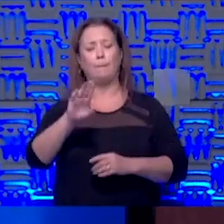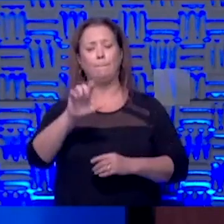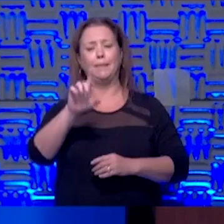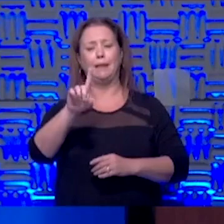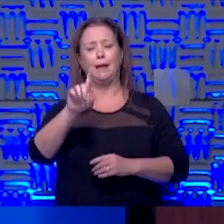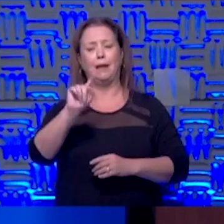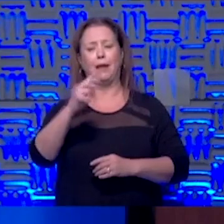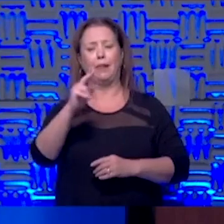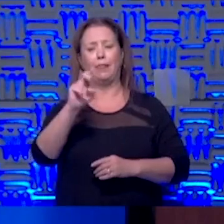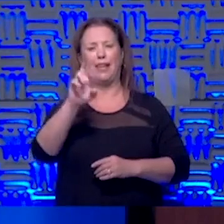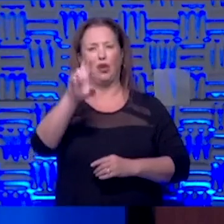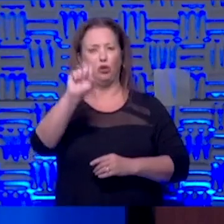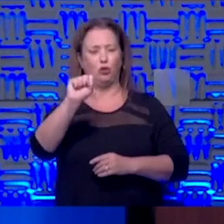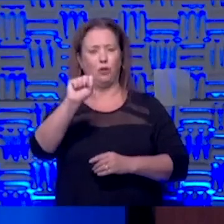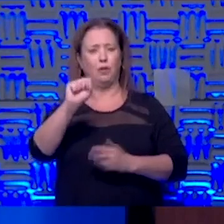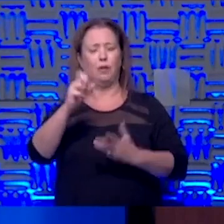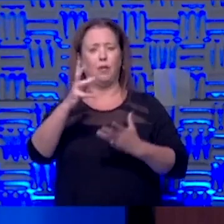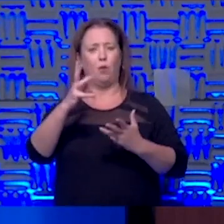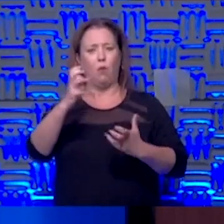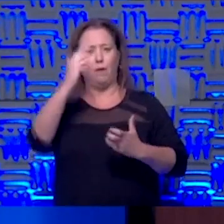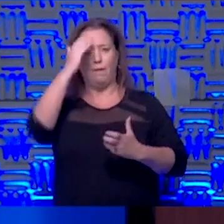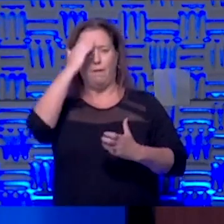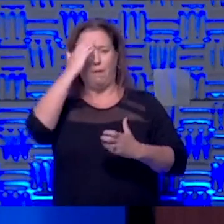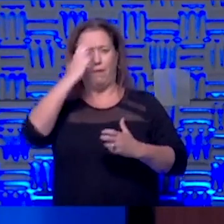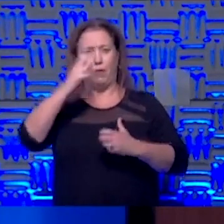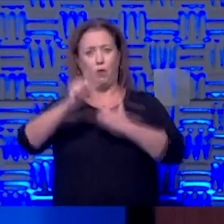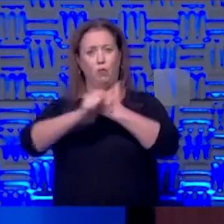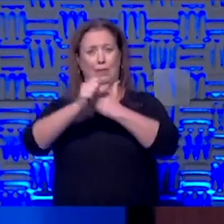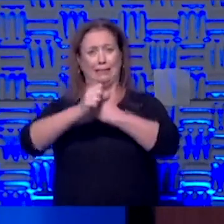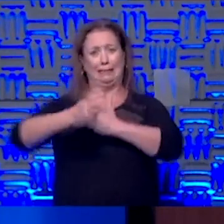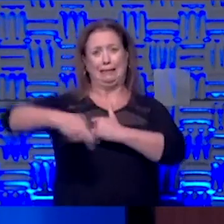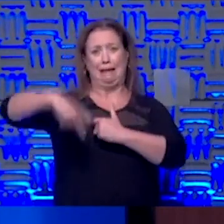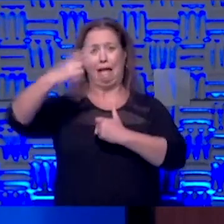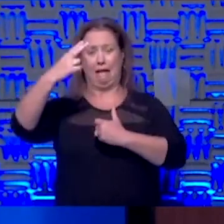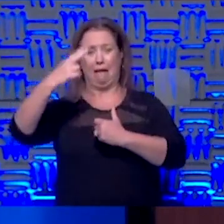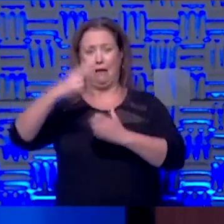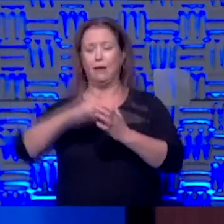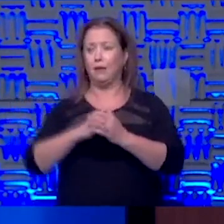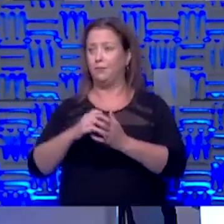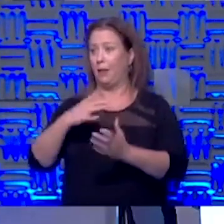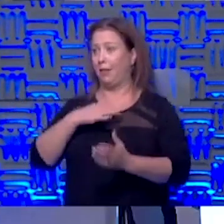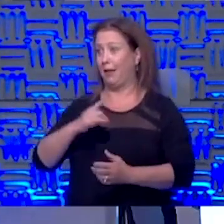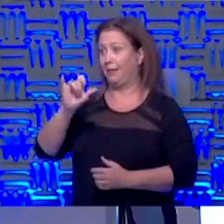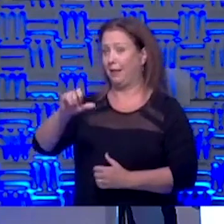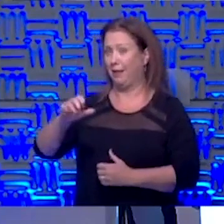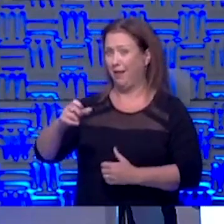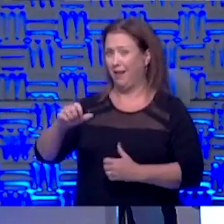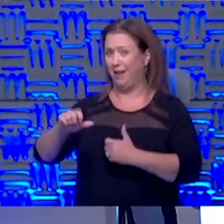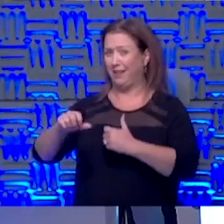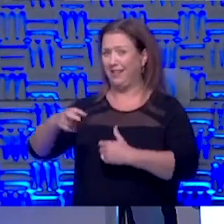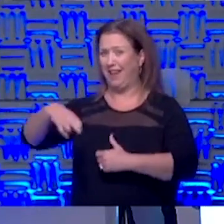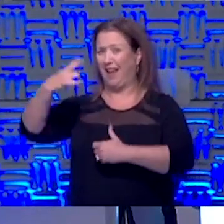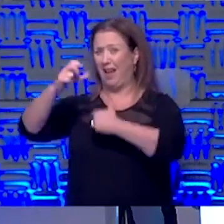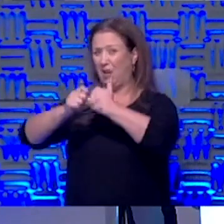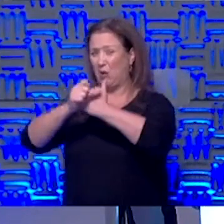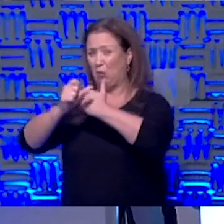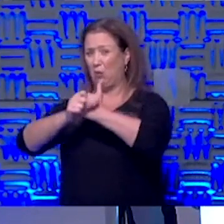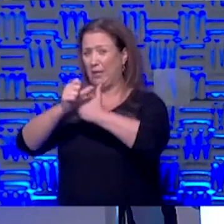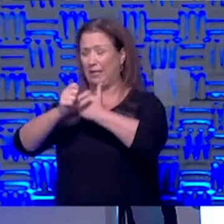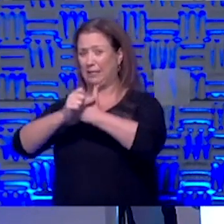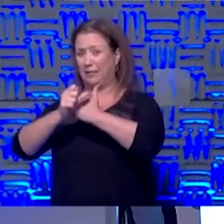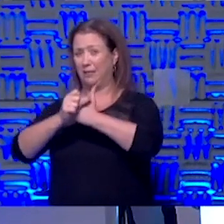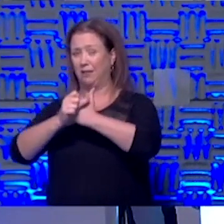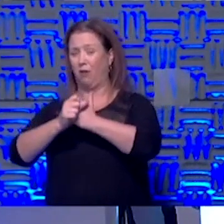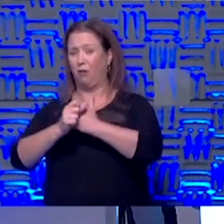to aspirin. They want to know if they are at greater risk. Well, that's an interesting question, like that Dana. question. Are they at greater risk, Yeah. or may they actually be a